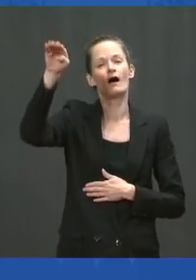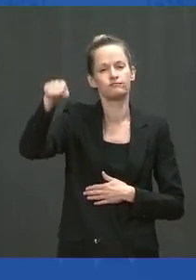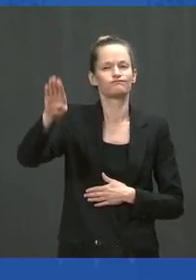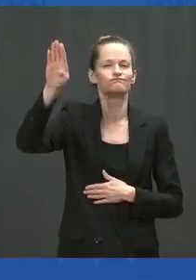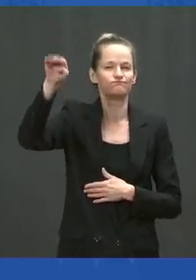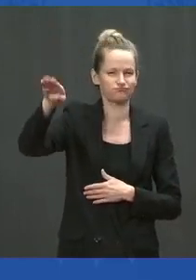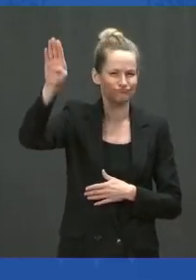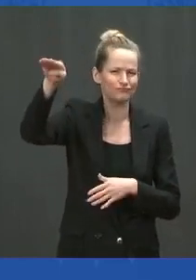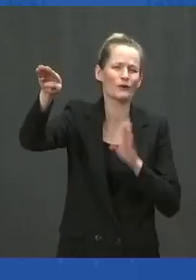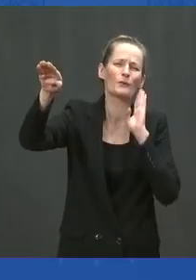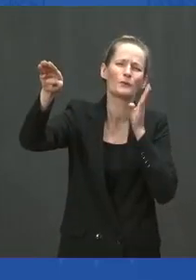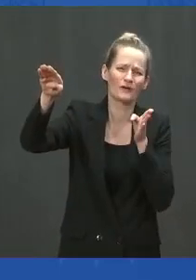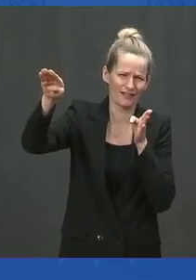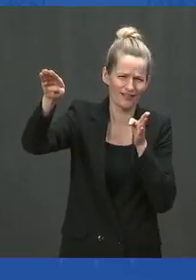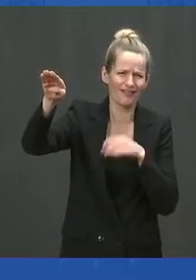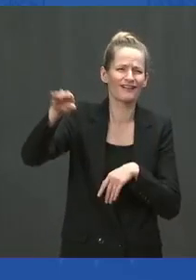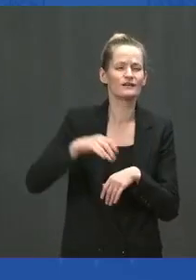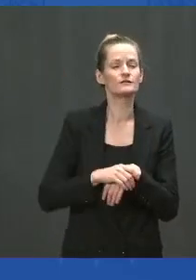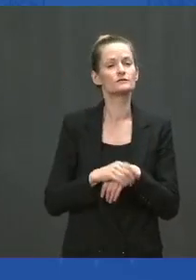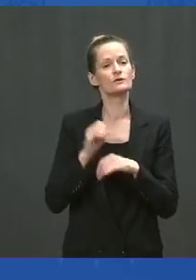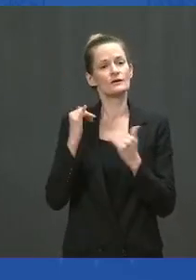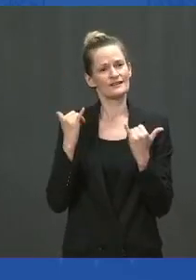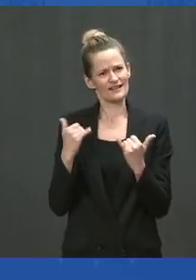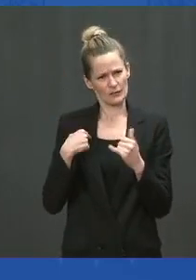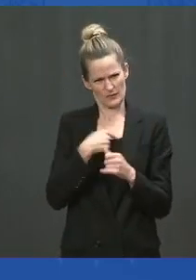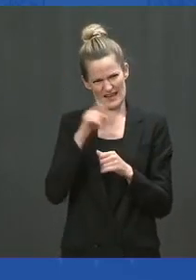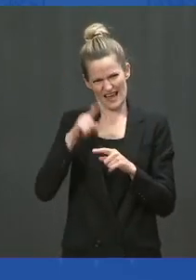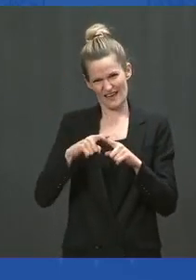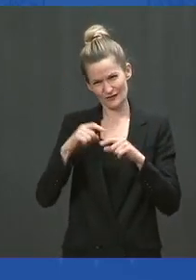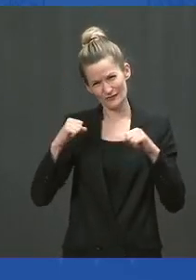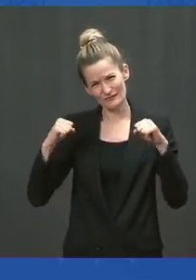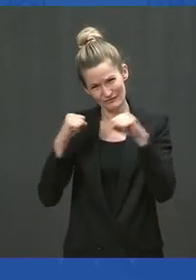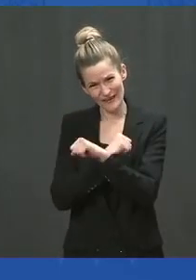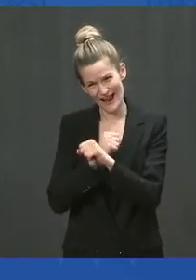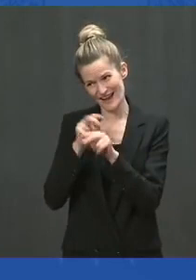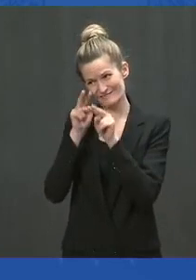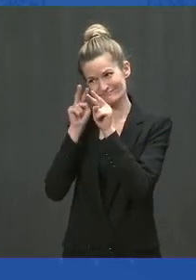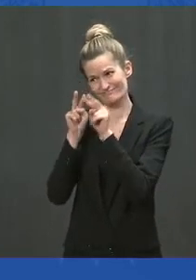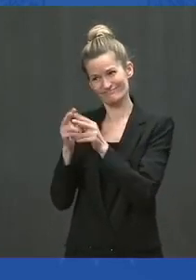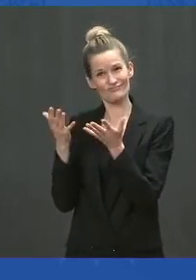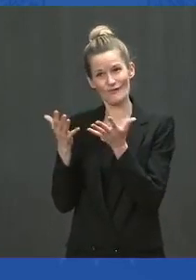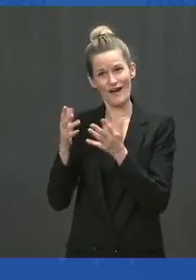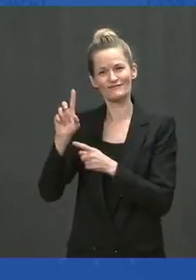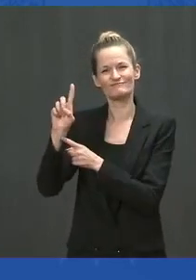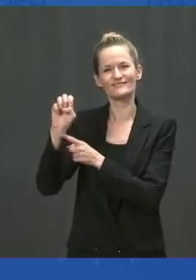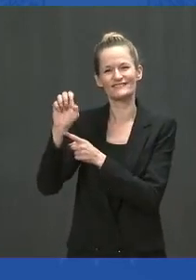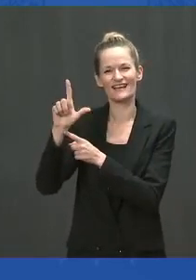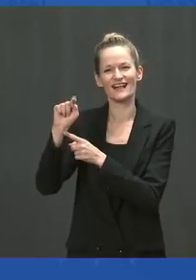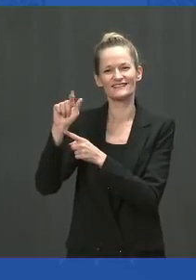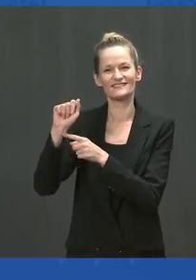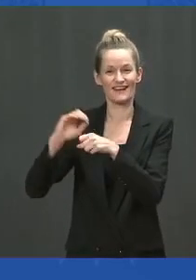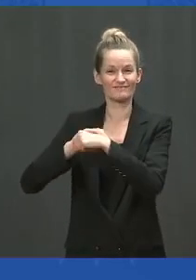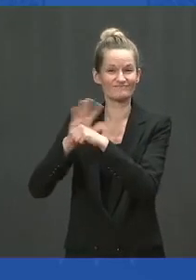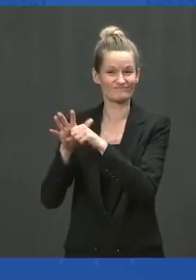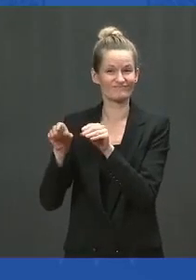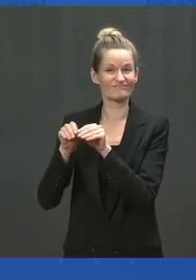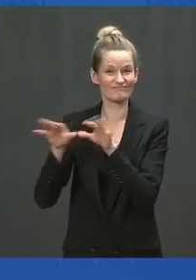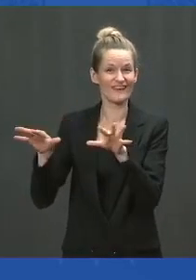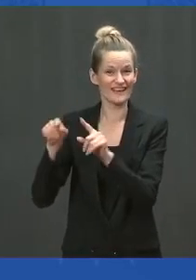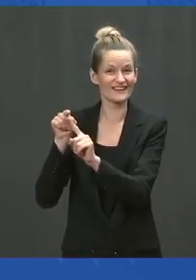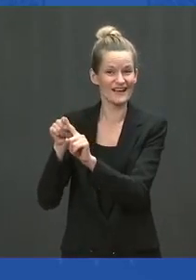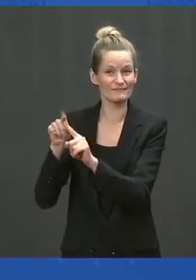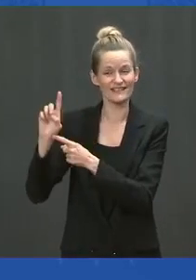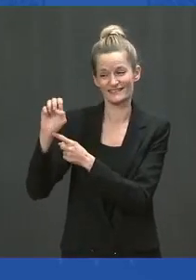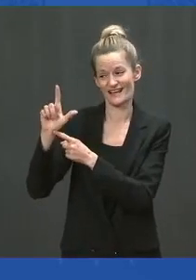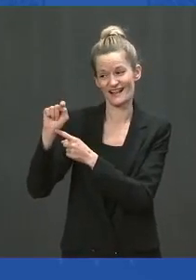of COVID, what is indisputable now is this: the Biden plan is working. The